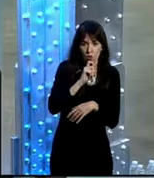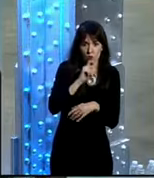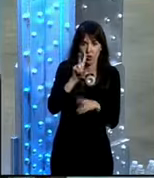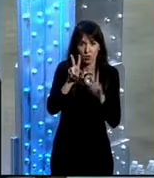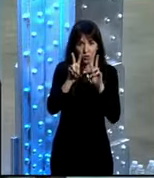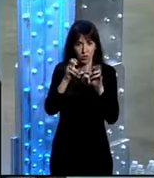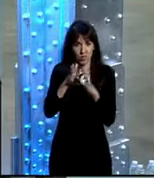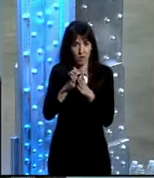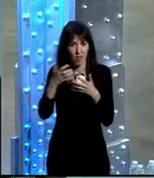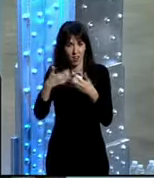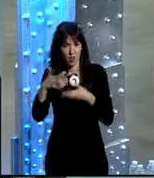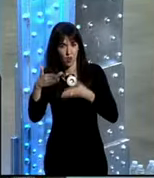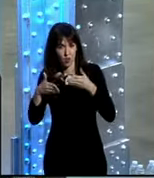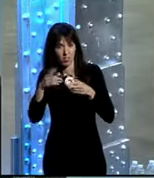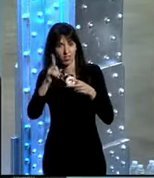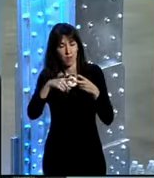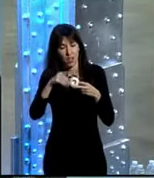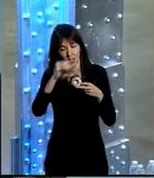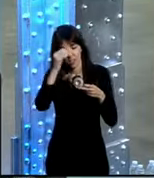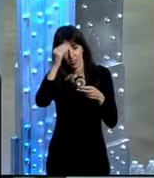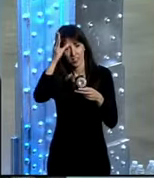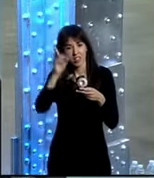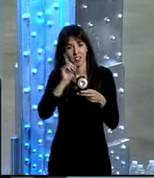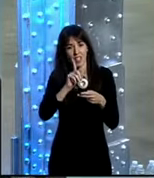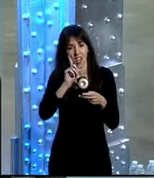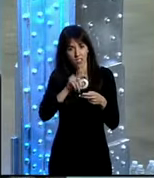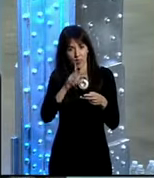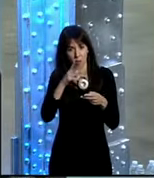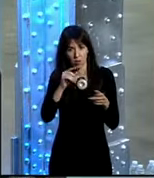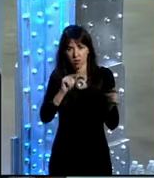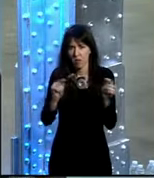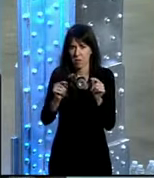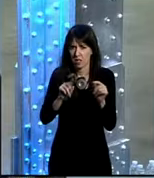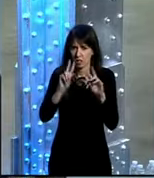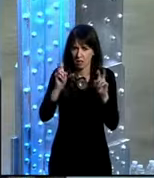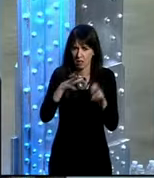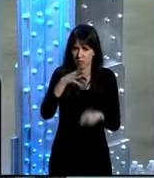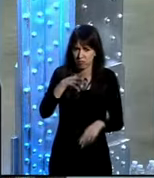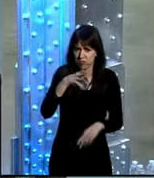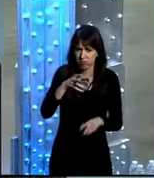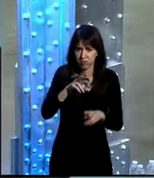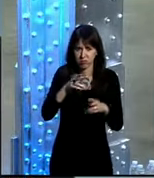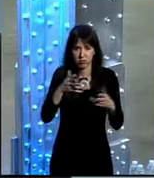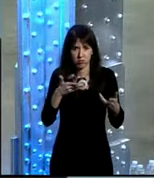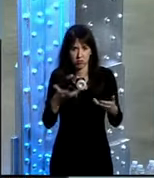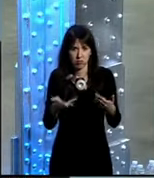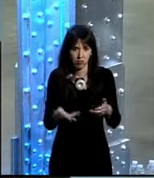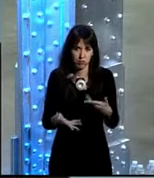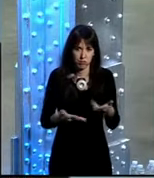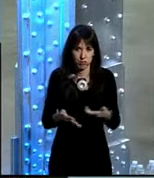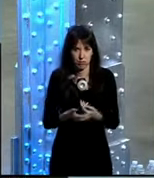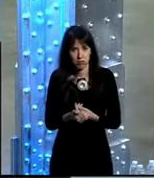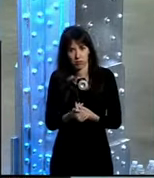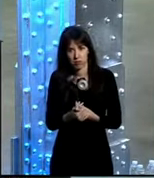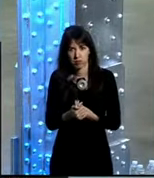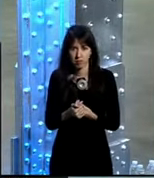and artificial intelligence, there's this huge debate about whether about the fact that robots can turn